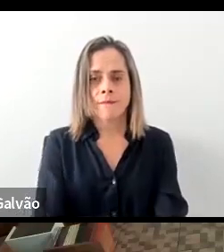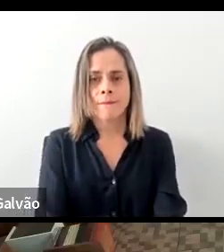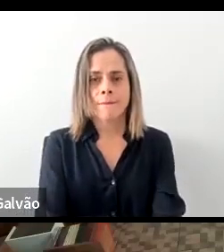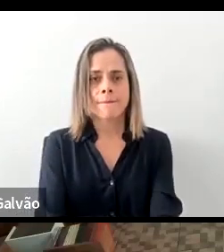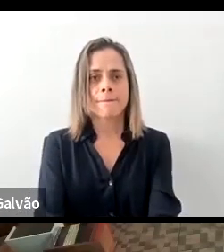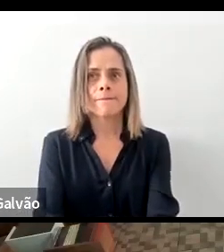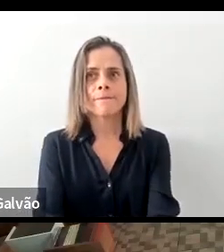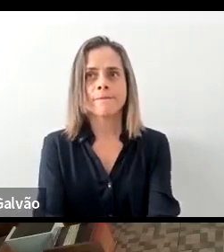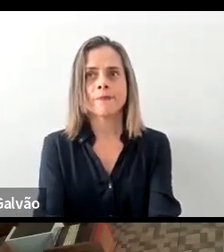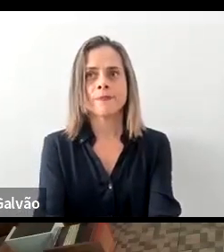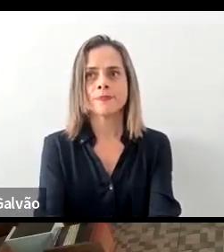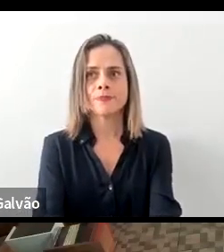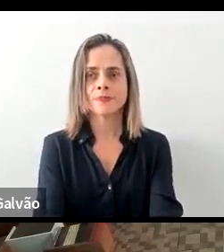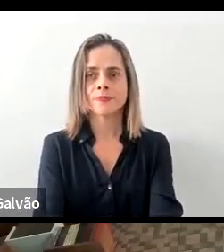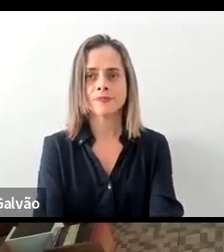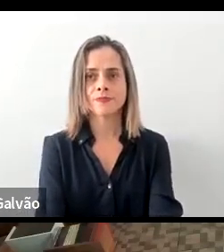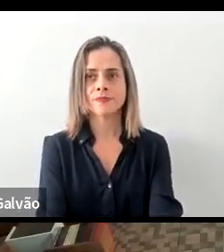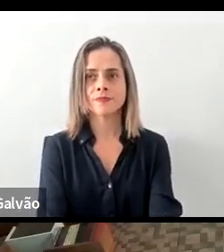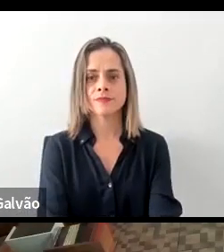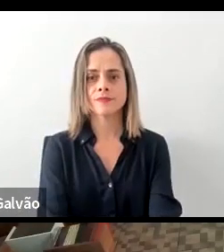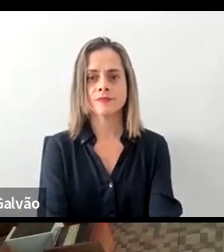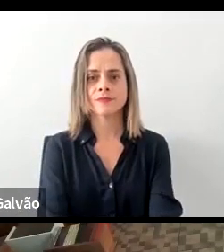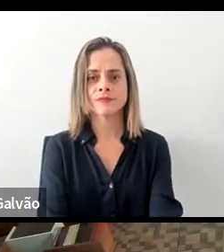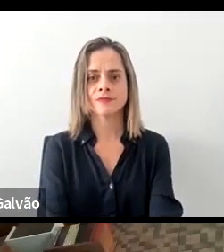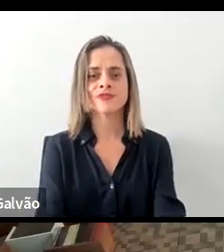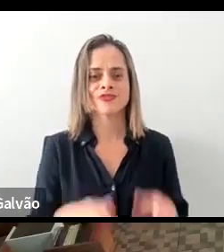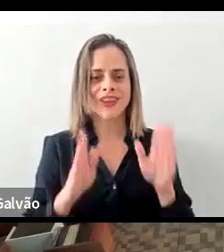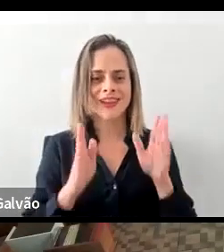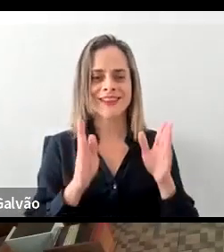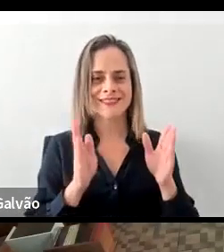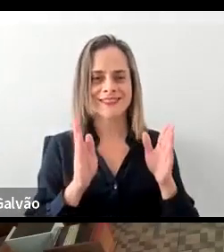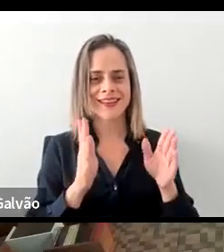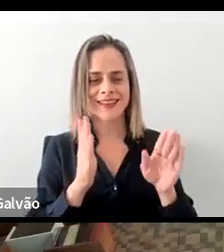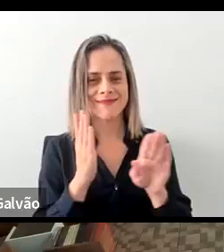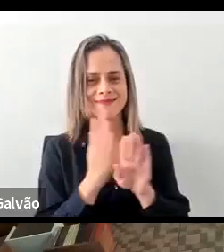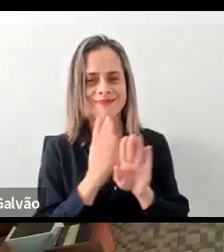It's there. You see, it's there when I open that, and then when I go back